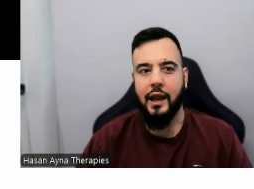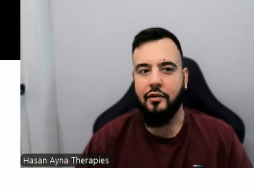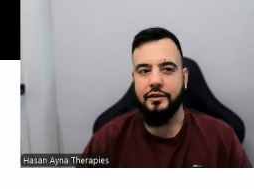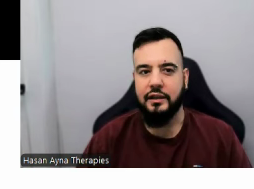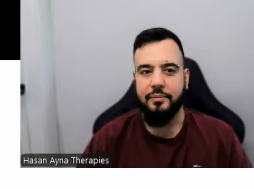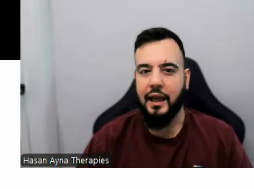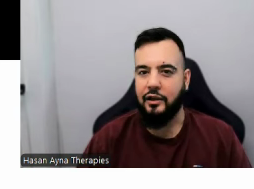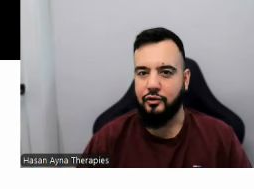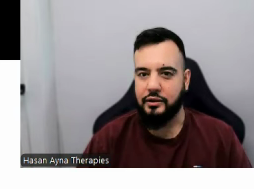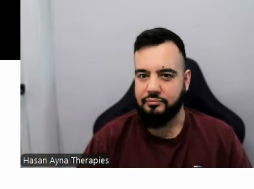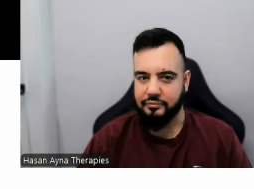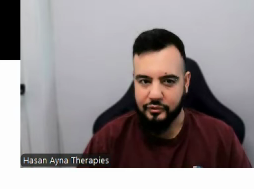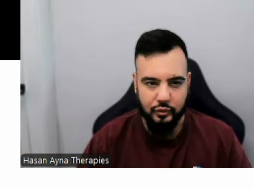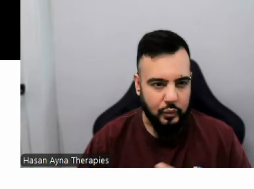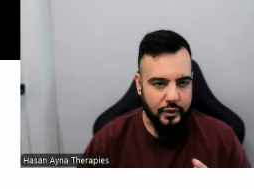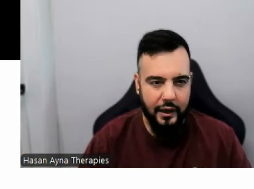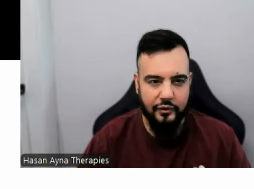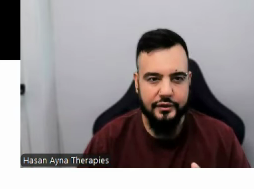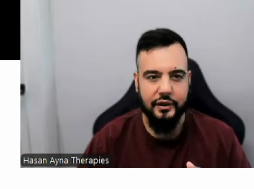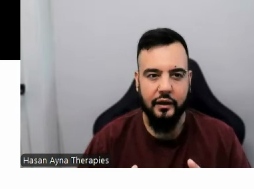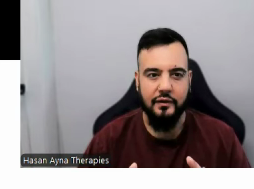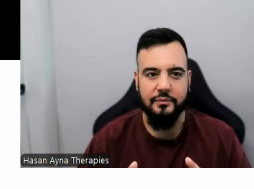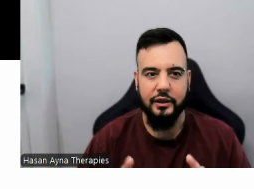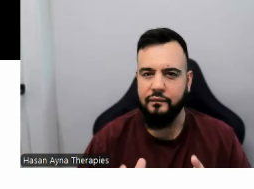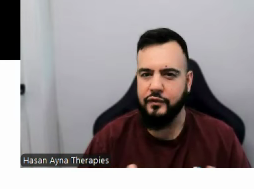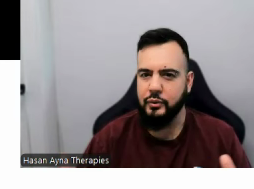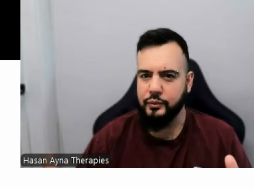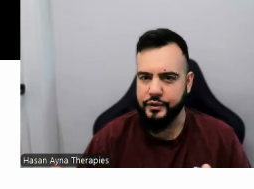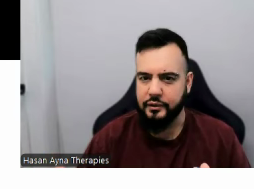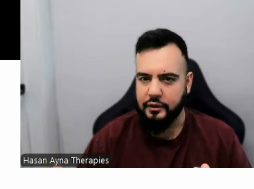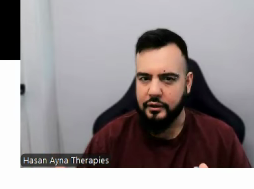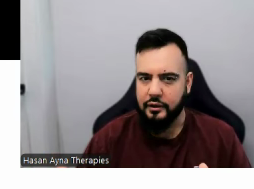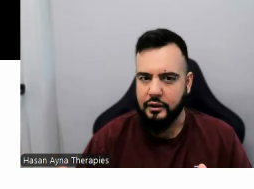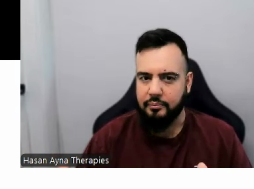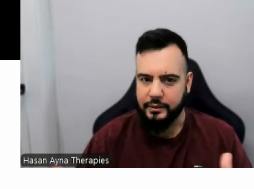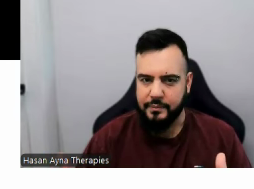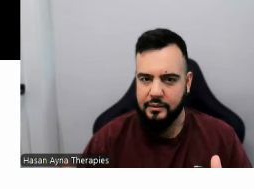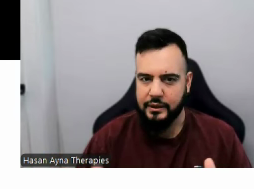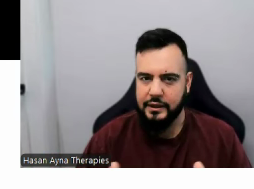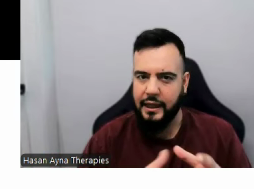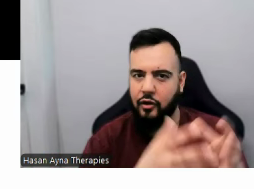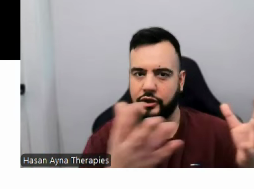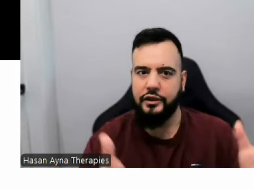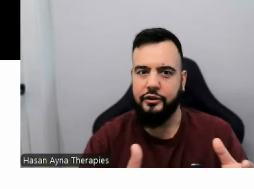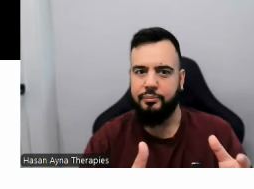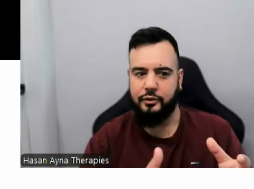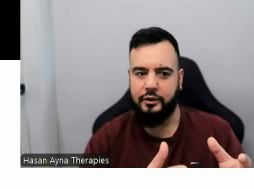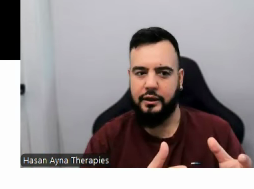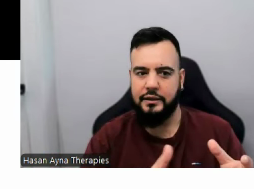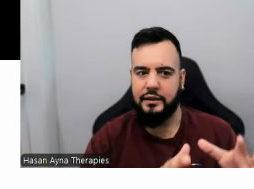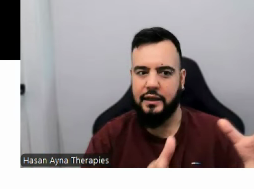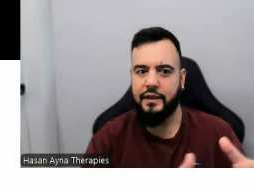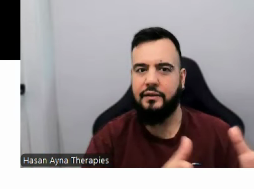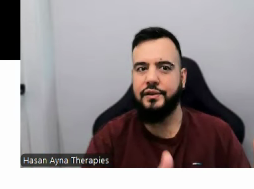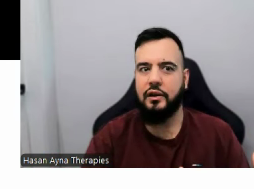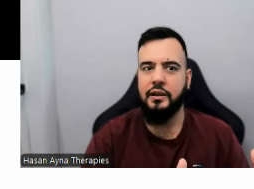Not all characters are going to be angry. Not all characters are going to be confused. But maybe that character that you put